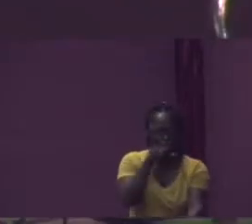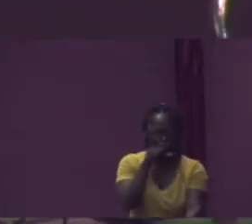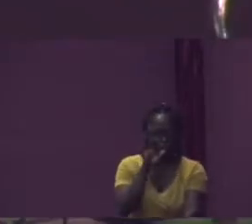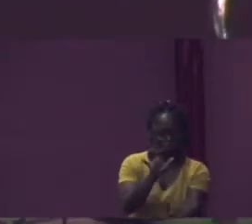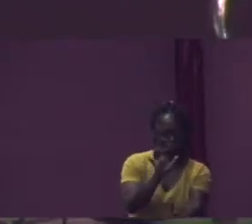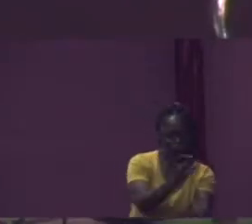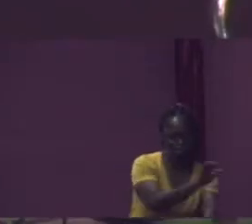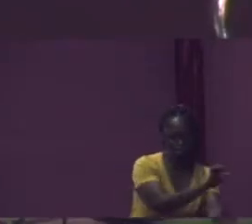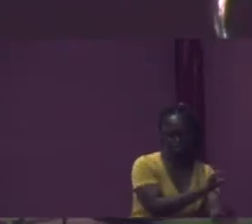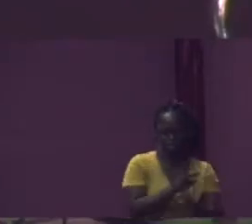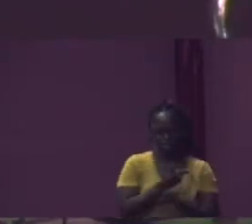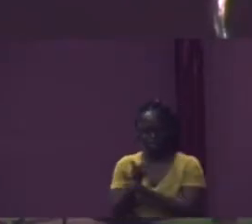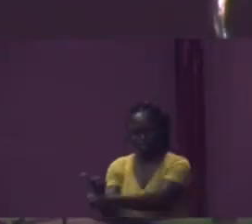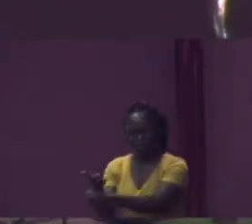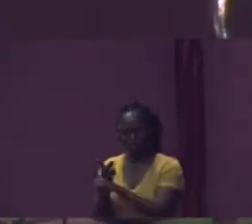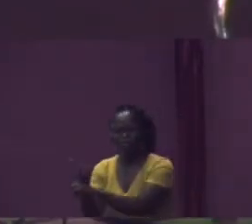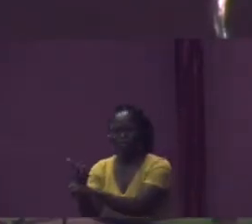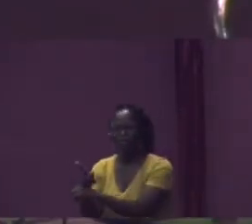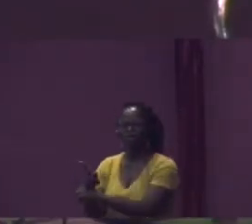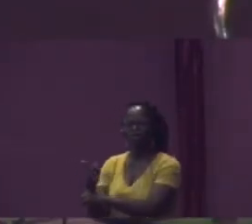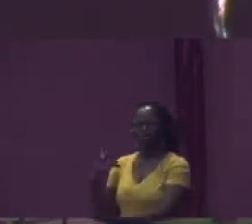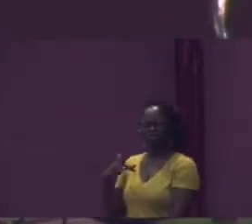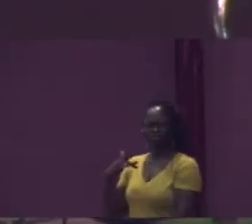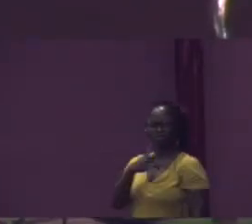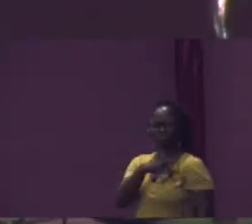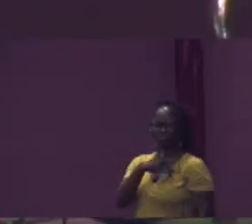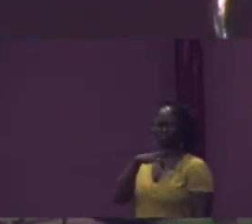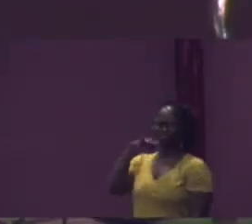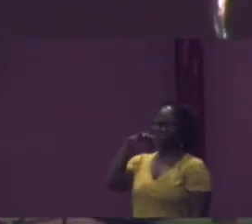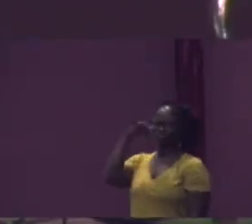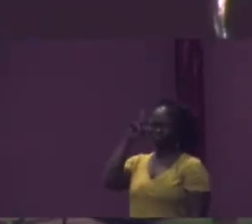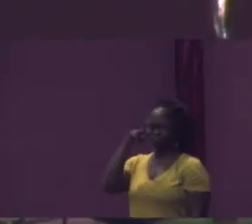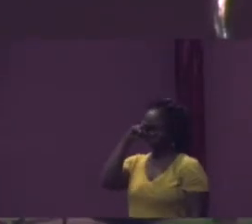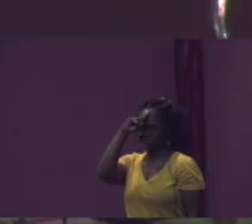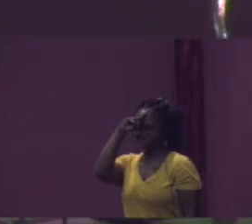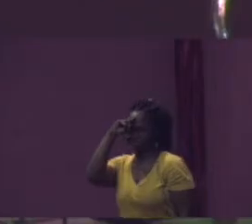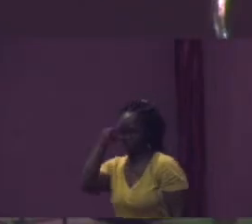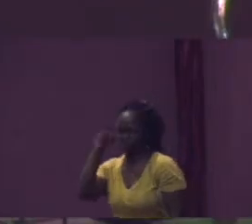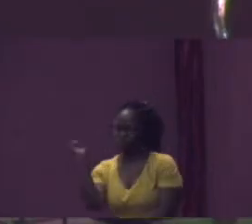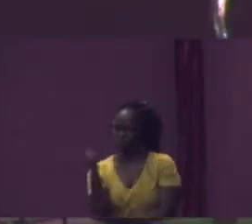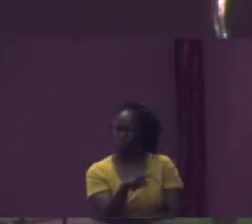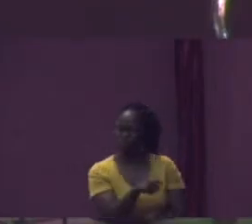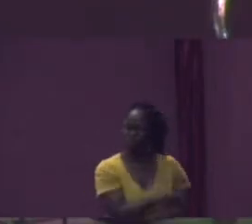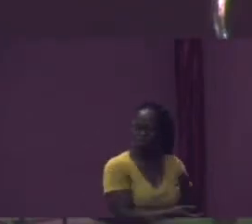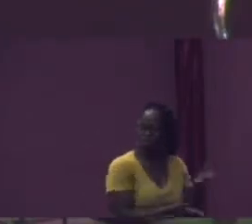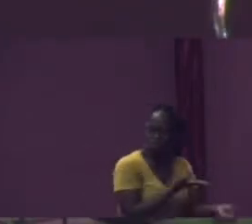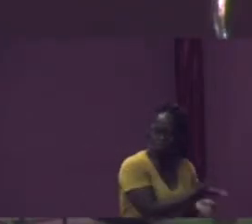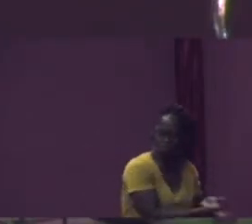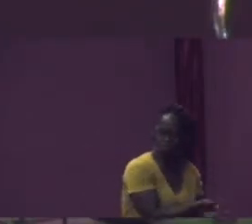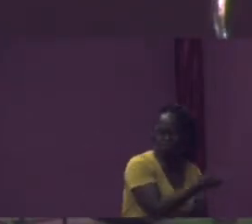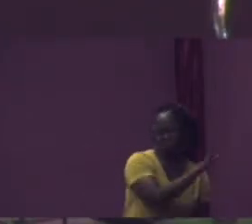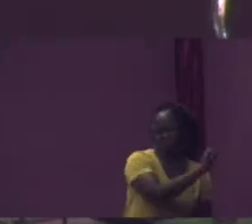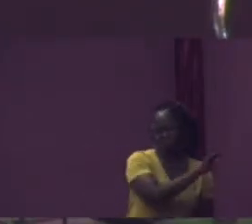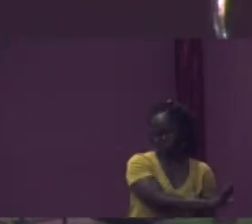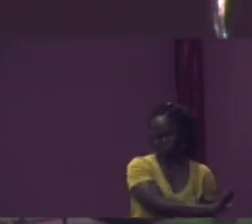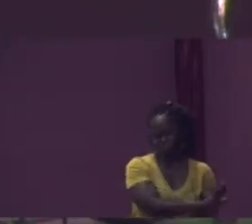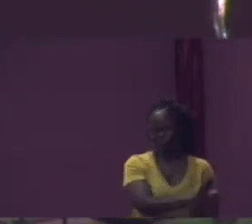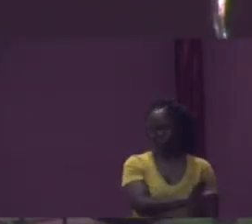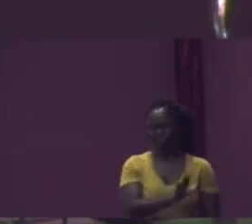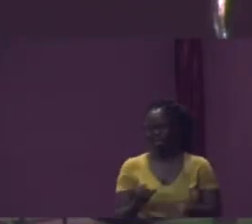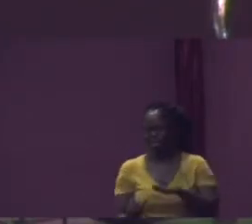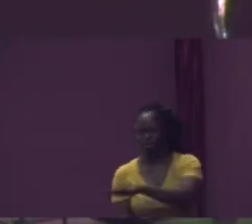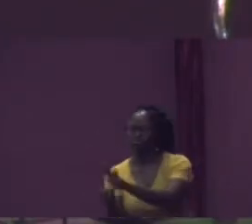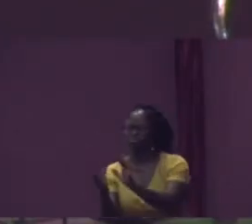instead of continuing to birth with them at home. Experts and institutions were available and were legally and